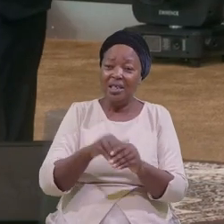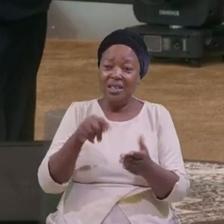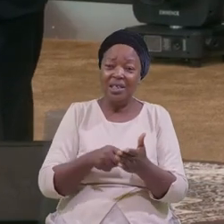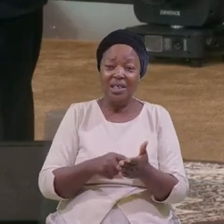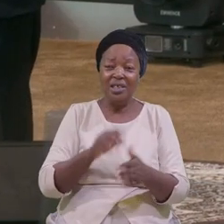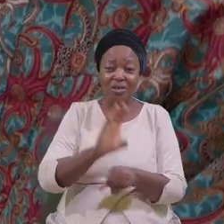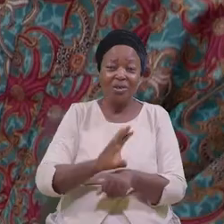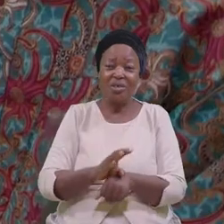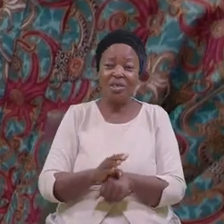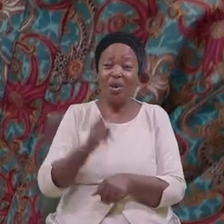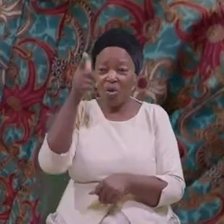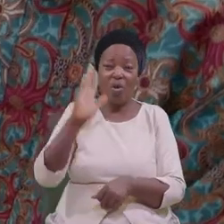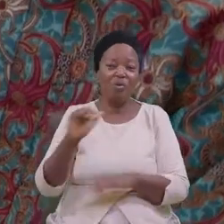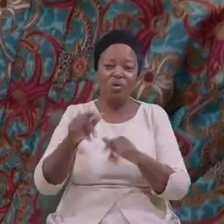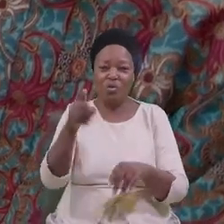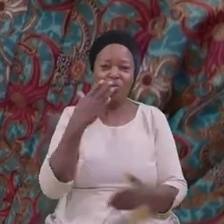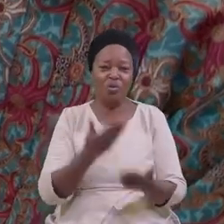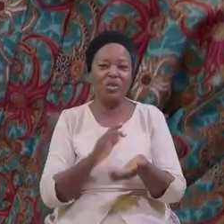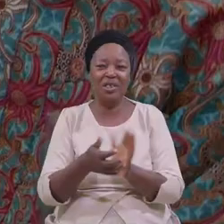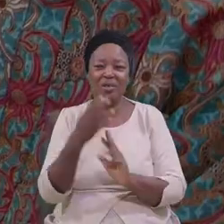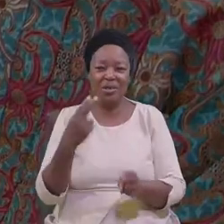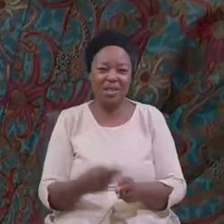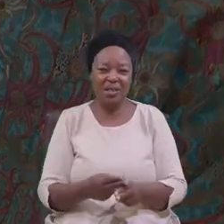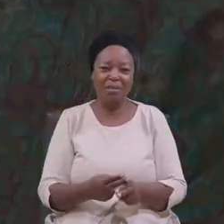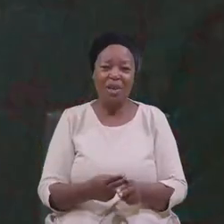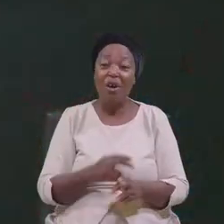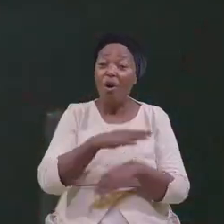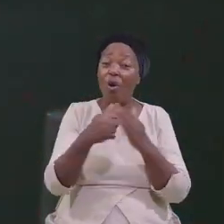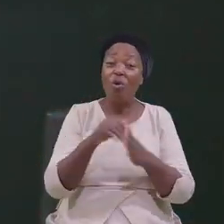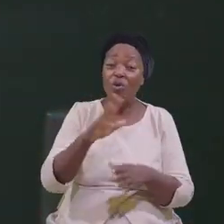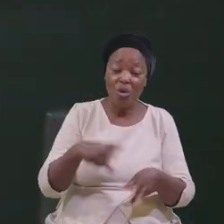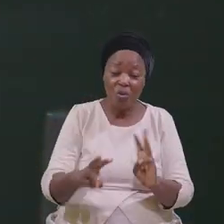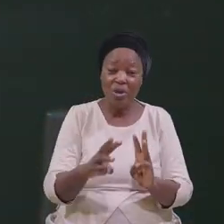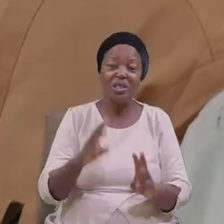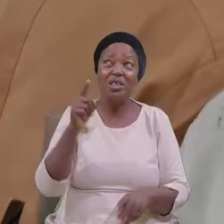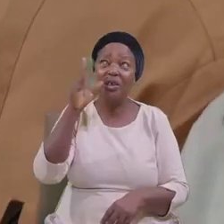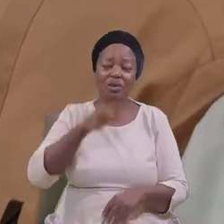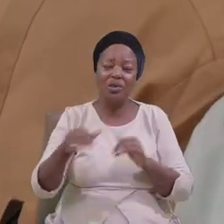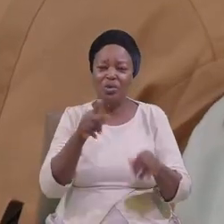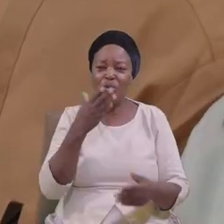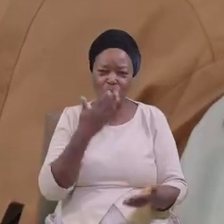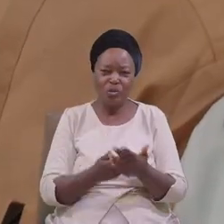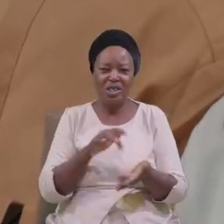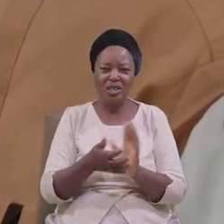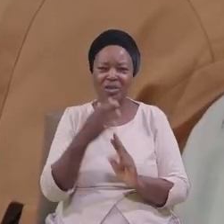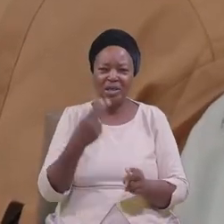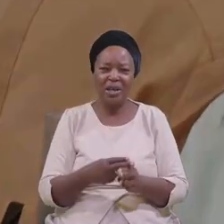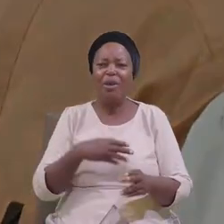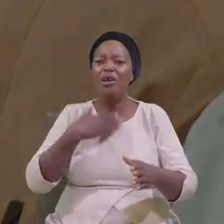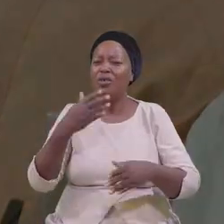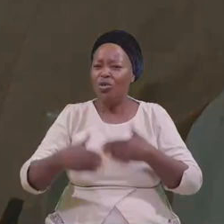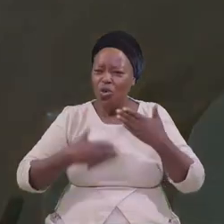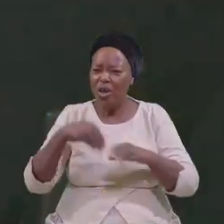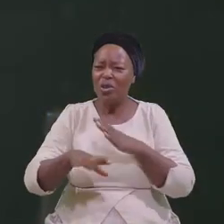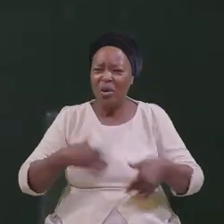will do you good. All your ways, he will do you good. Joy in your